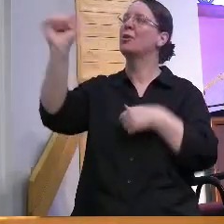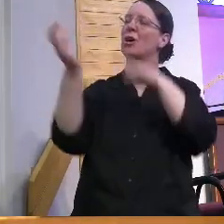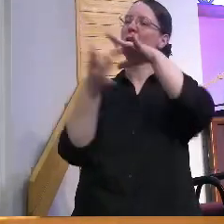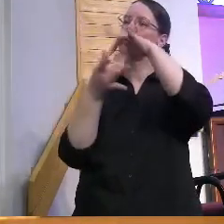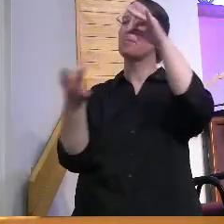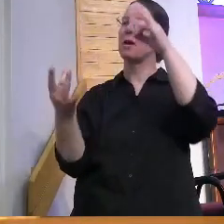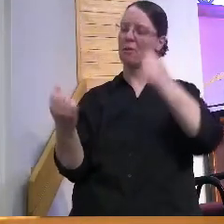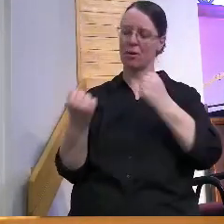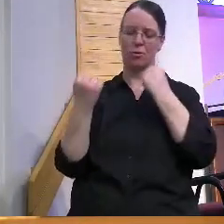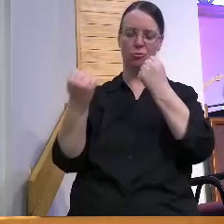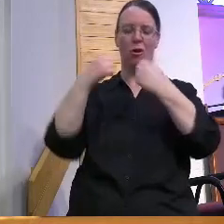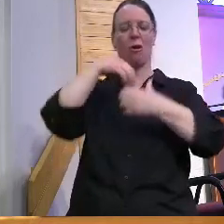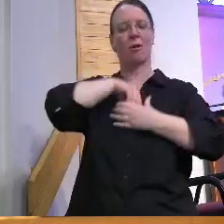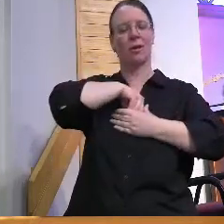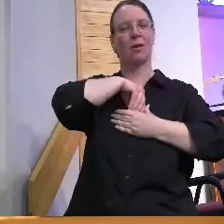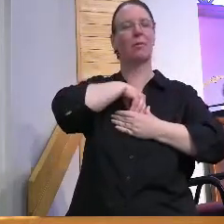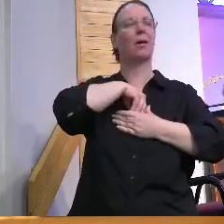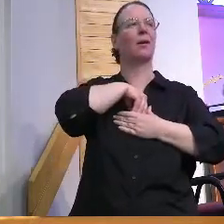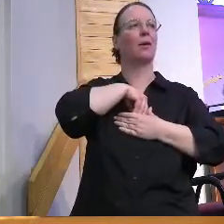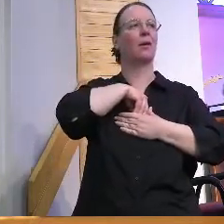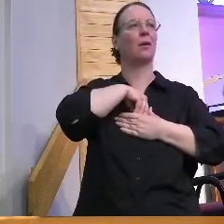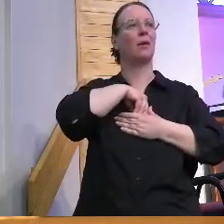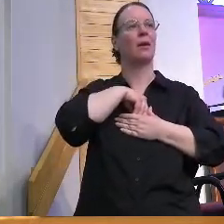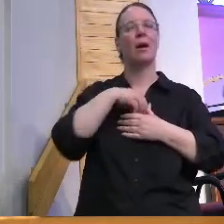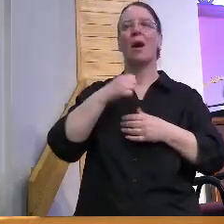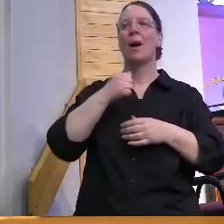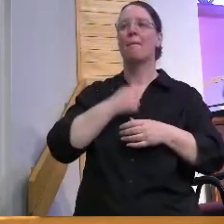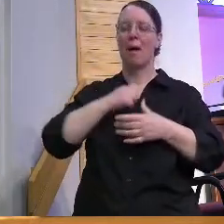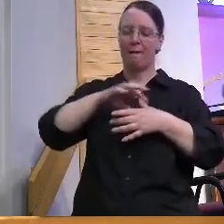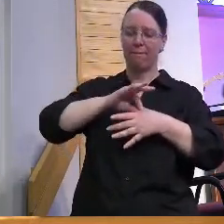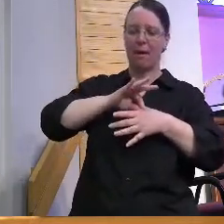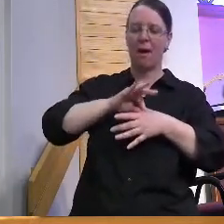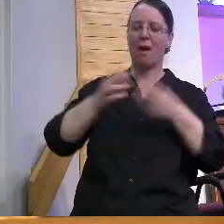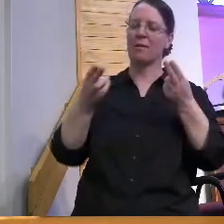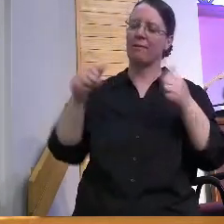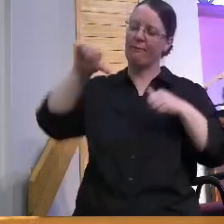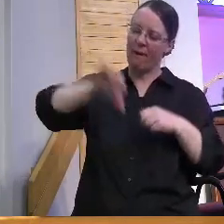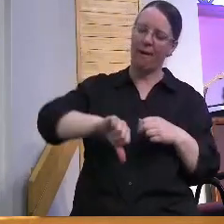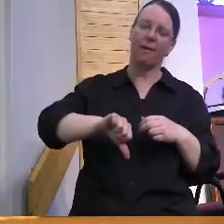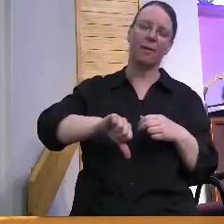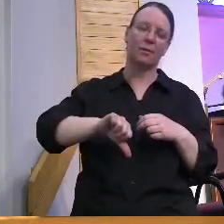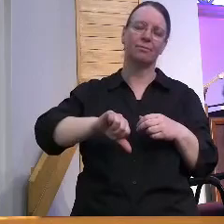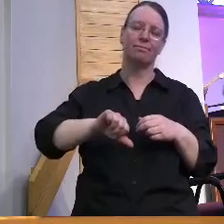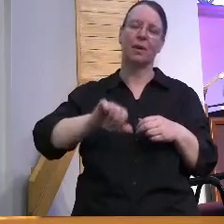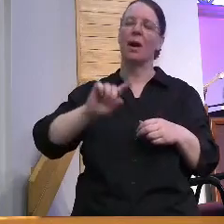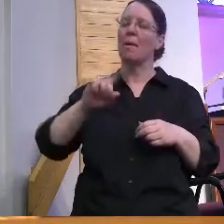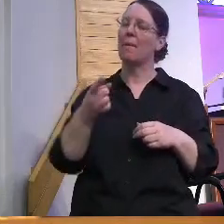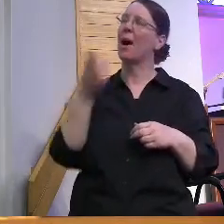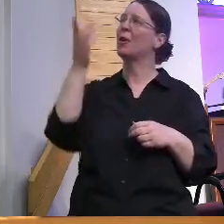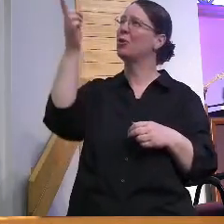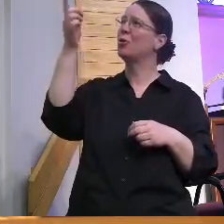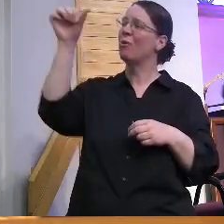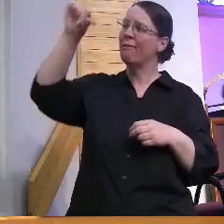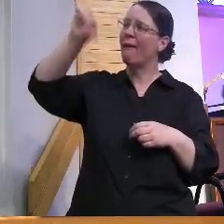weak. Your spirit is strong in me. My destiny is free.